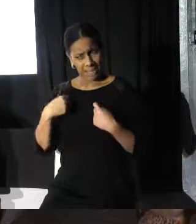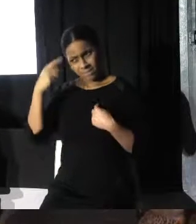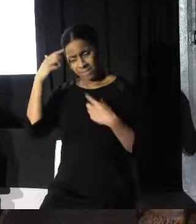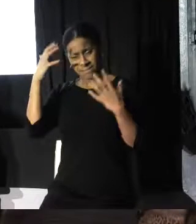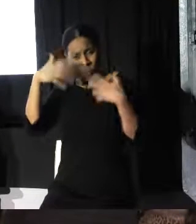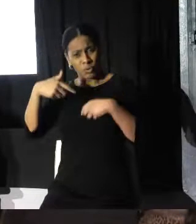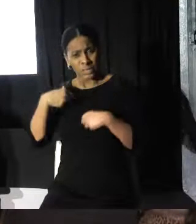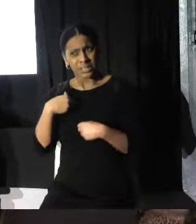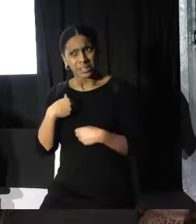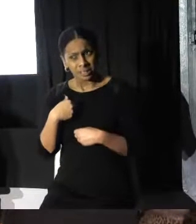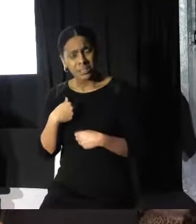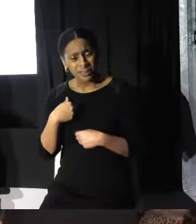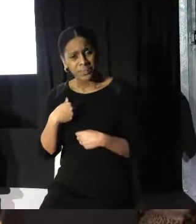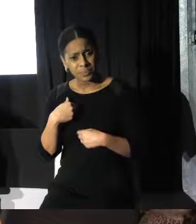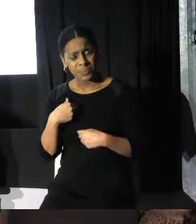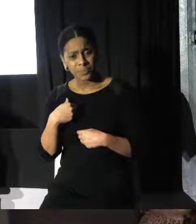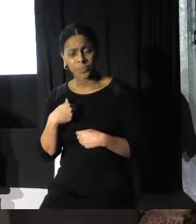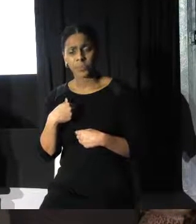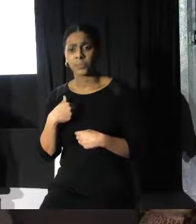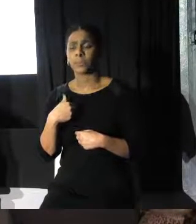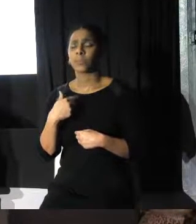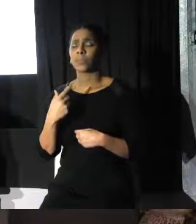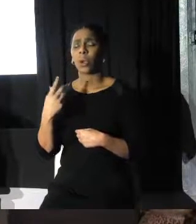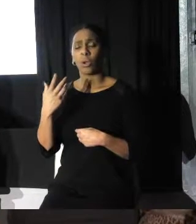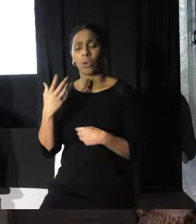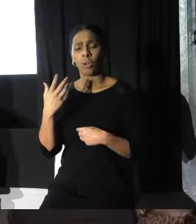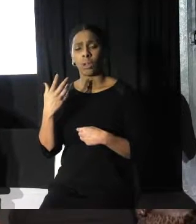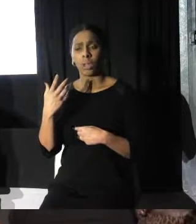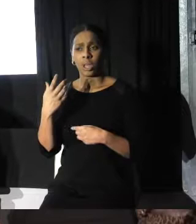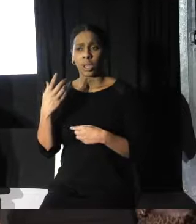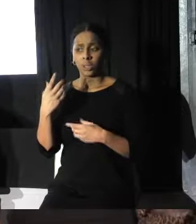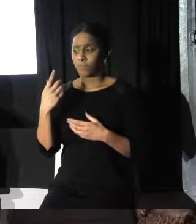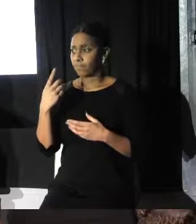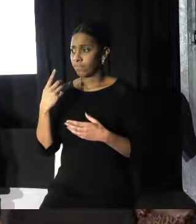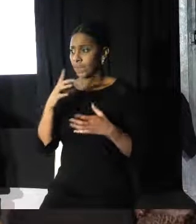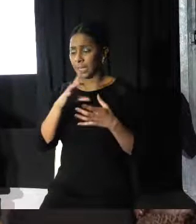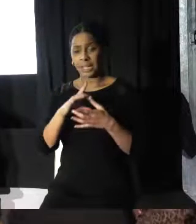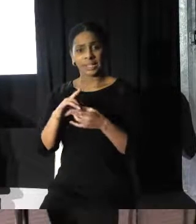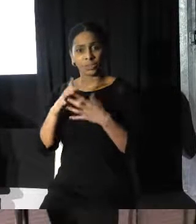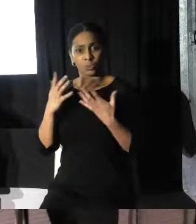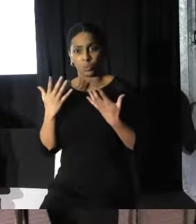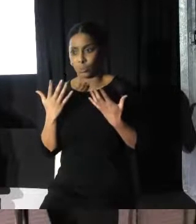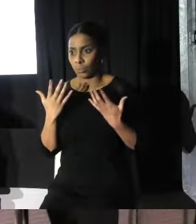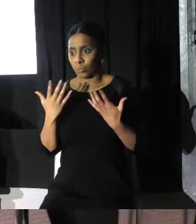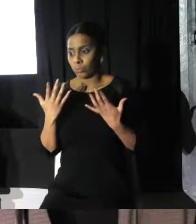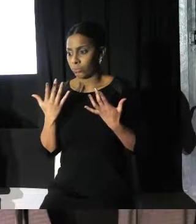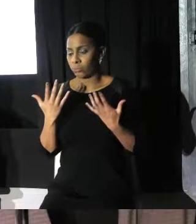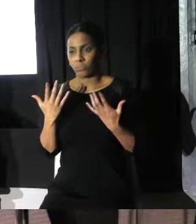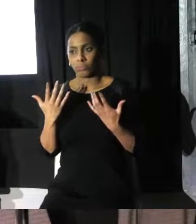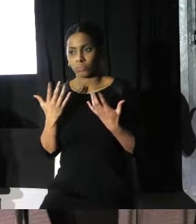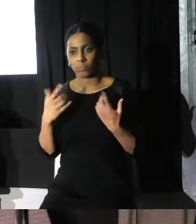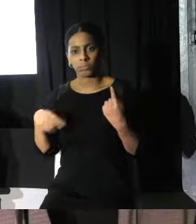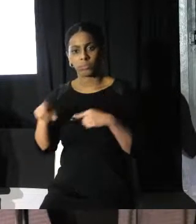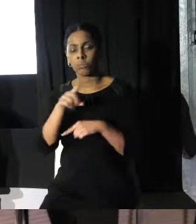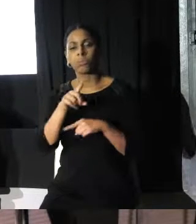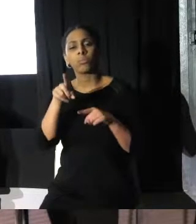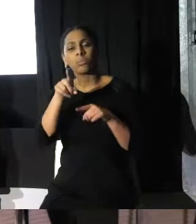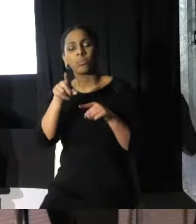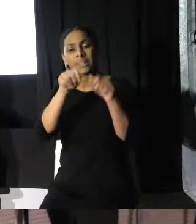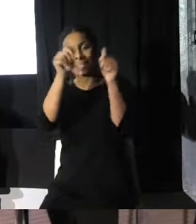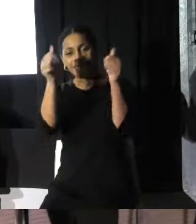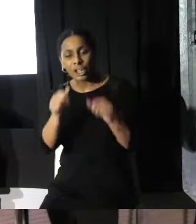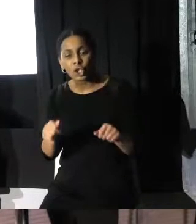considerably. And putting it in the context of the actions that are taking place, taking statues